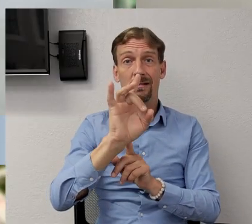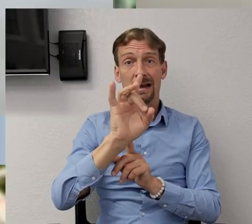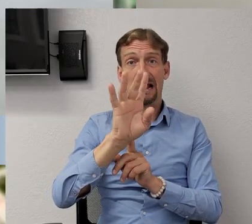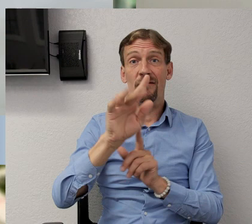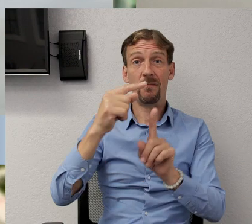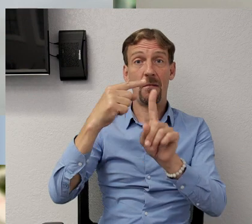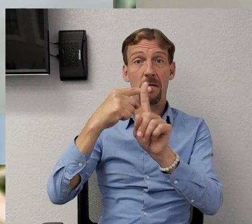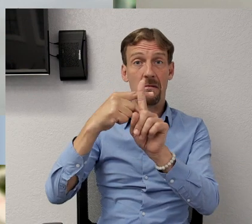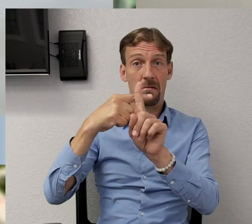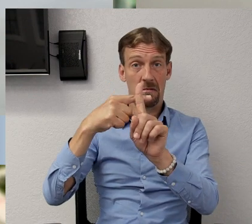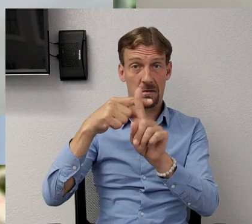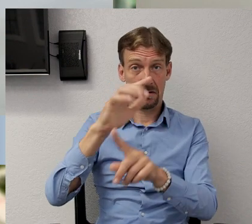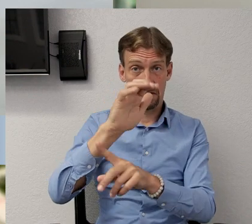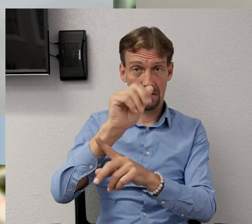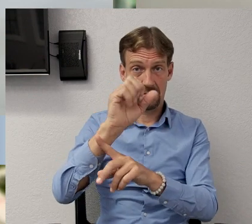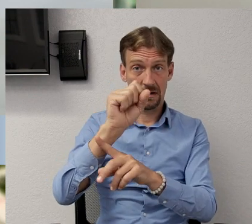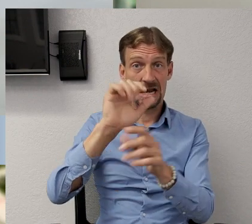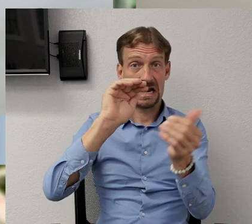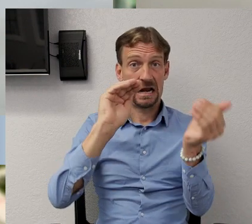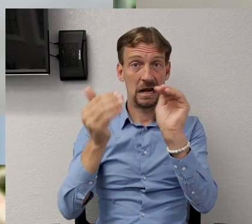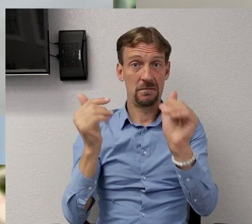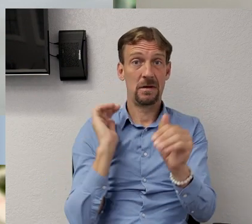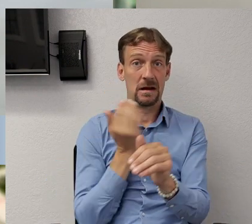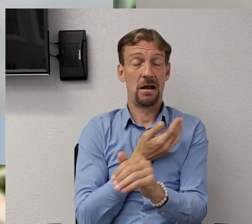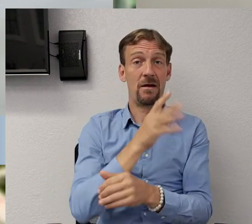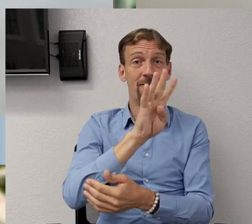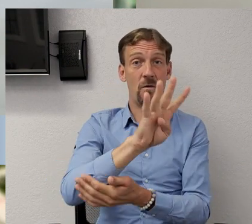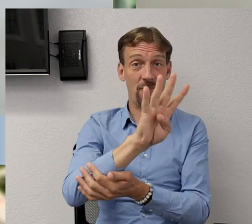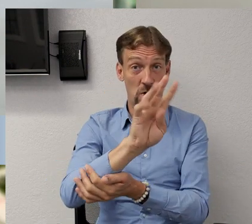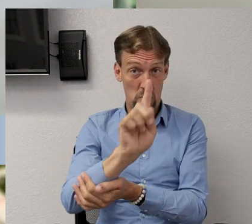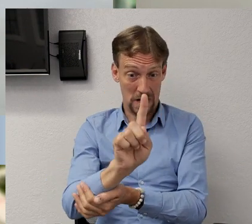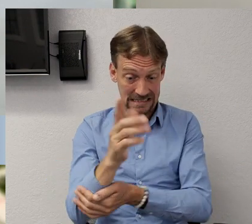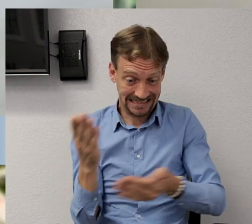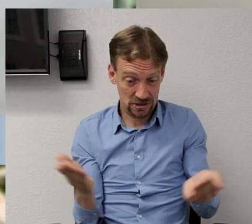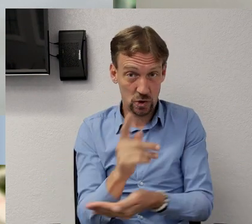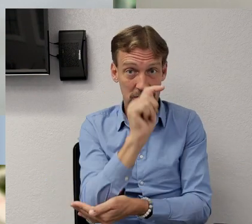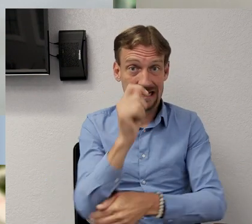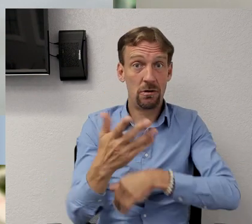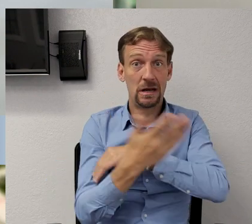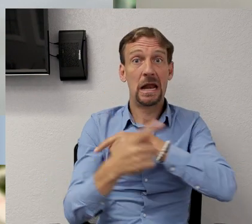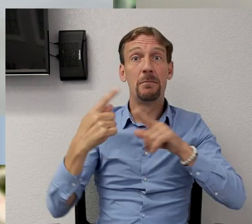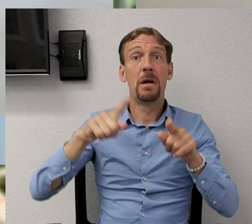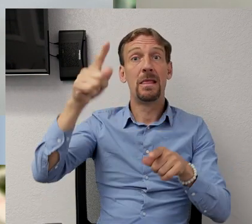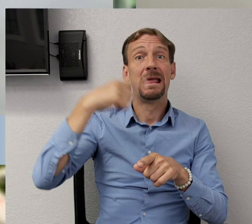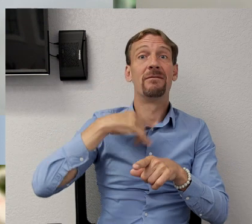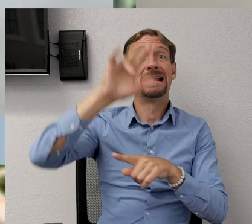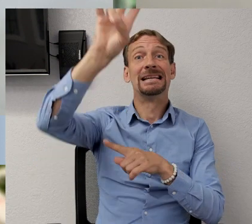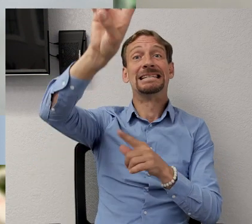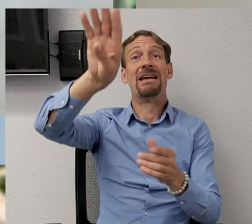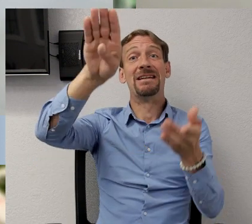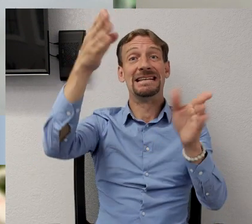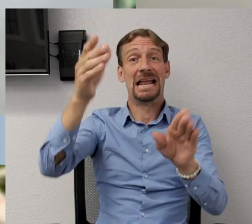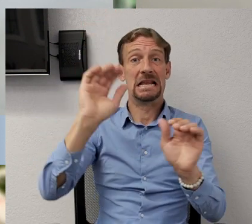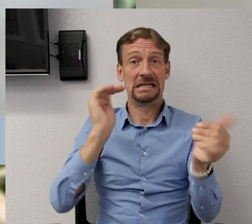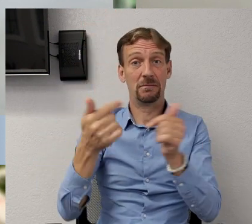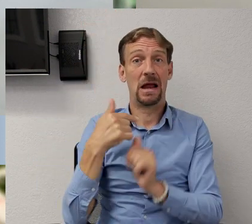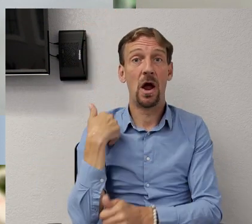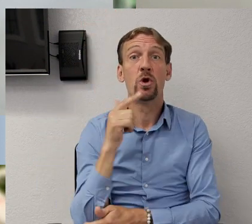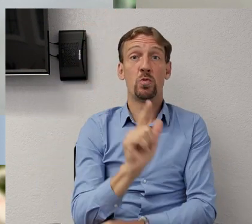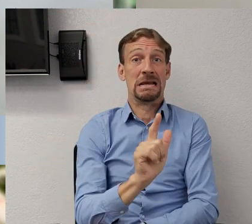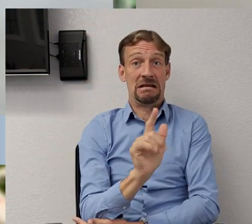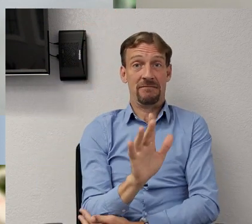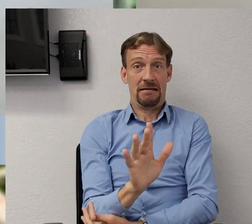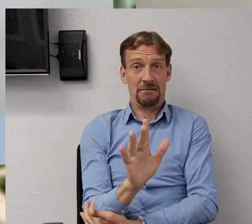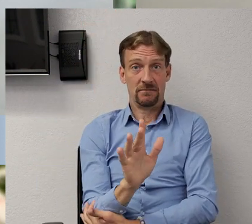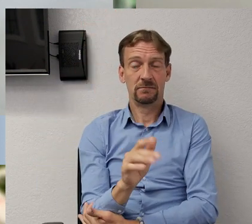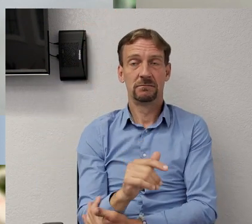384 positive cases compared to our 441, that they've only had 7 deaths compared to our